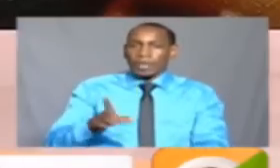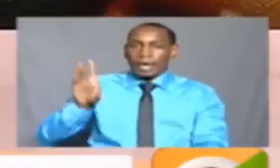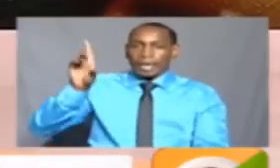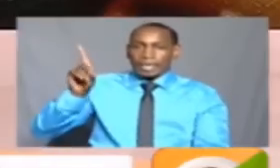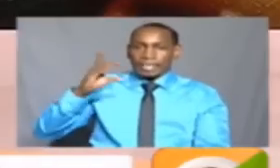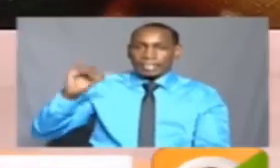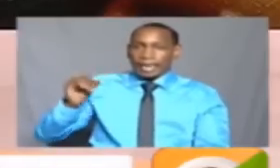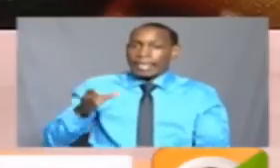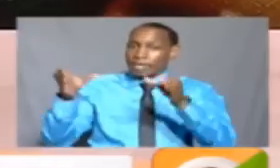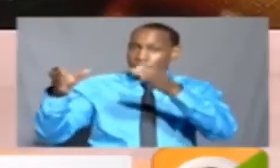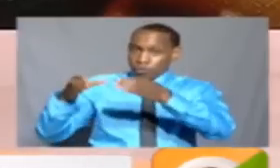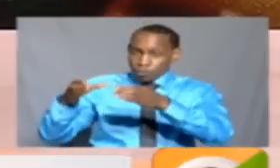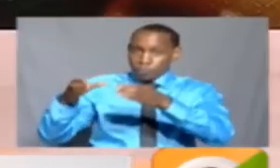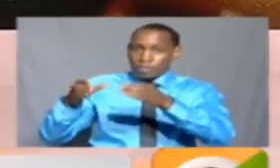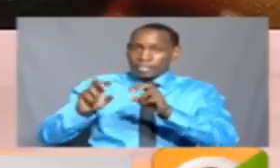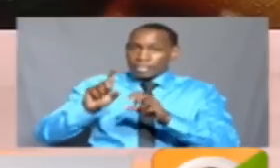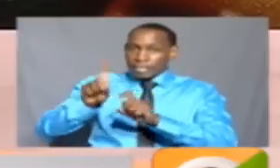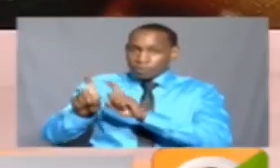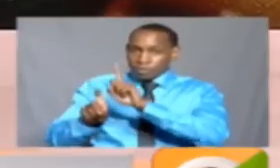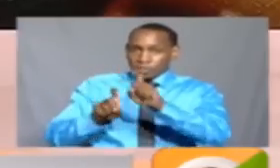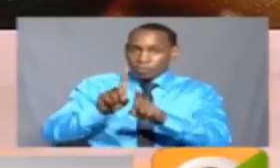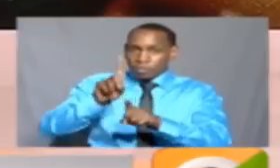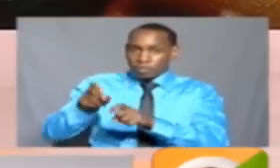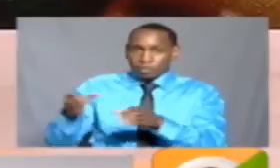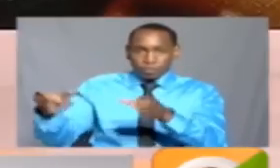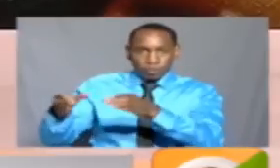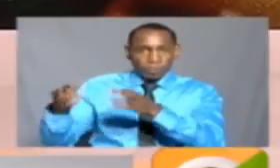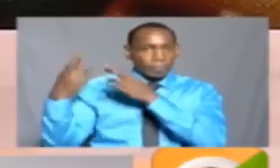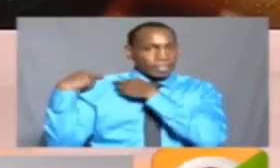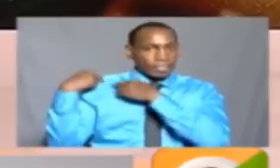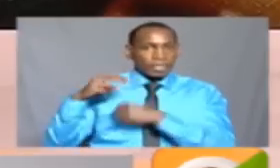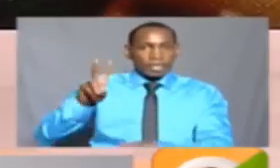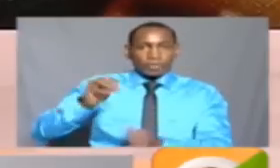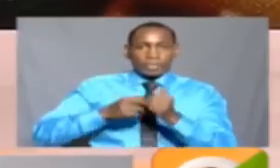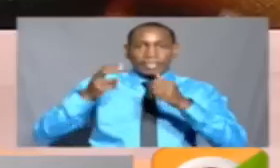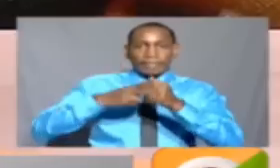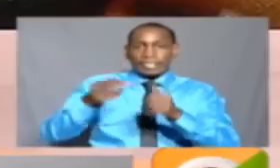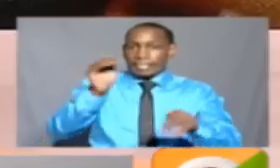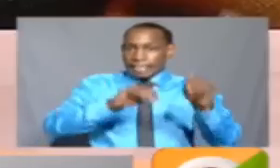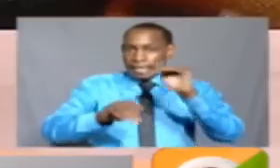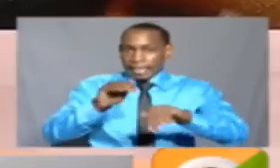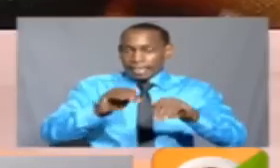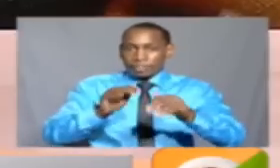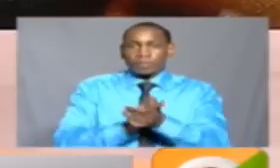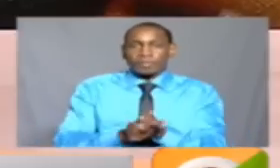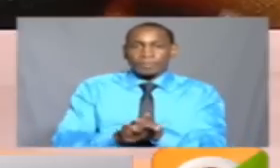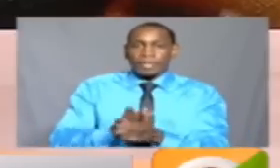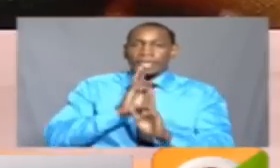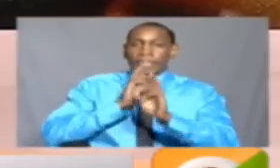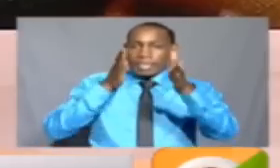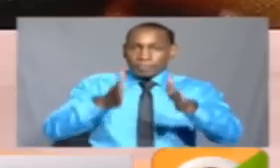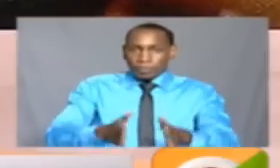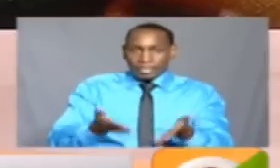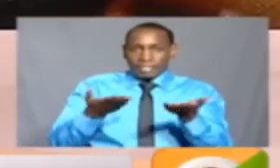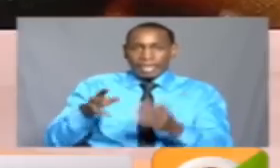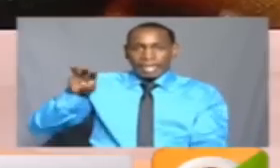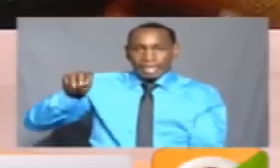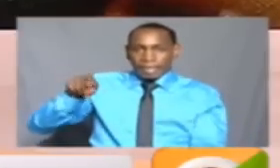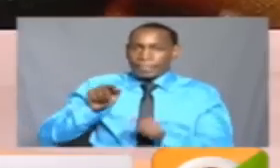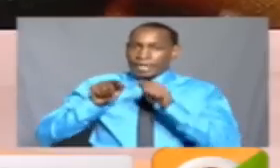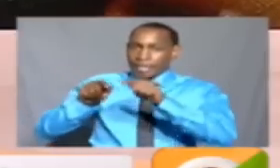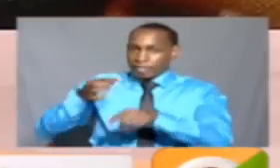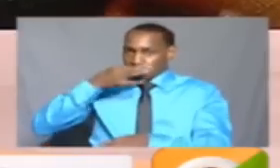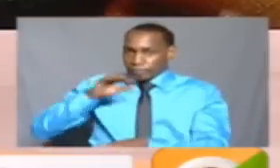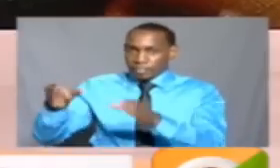Criminal Investigations Agency to probe Idemia for its role in the 2017 polls. As Francis Gachuri reports, MPs accused